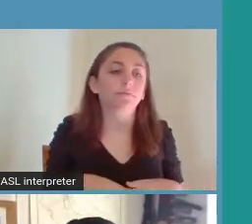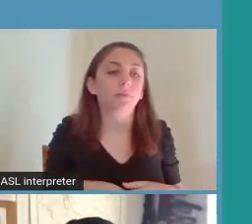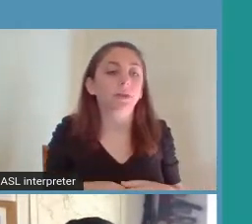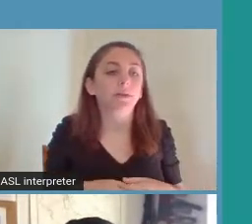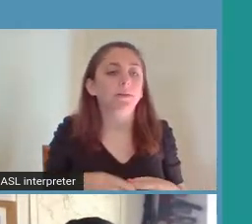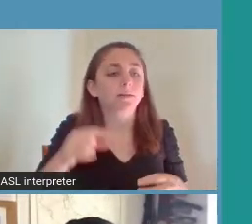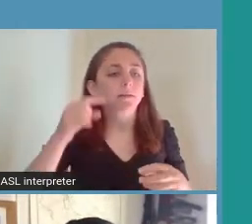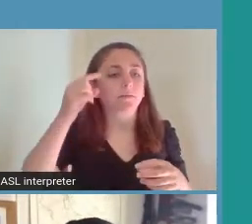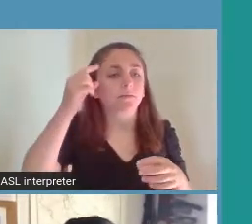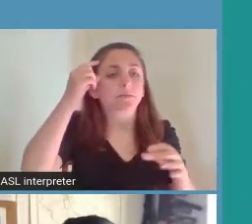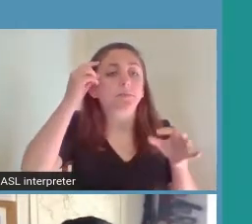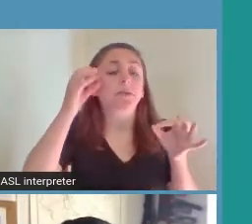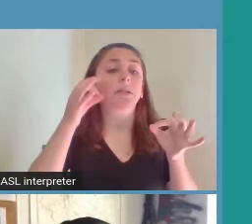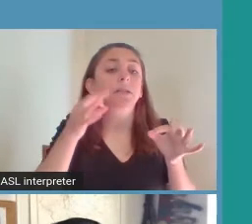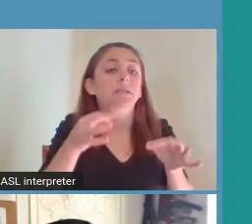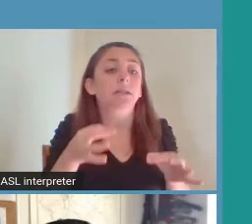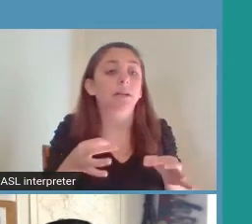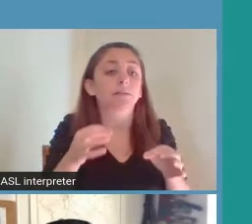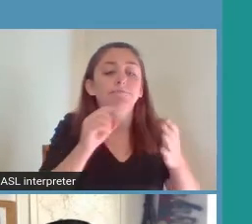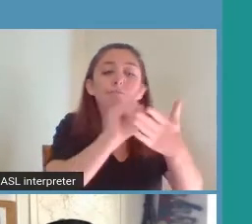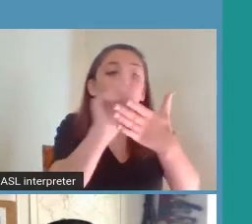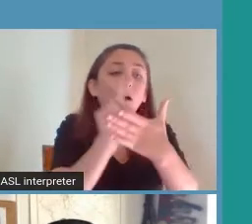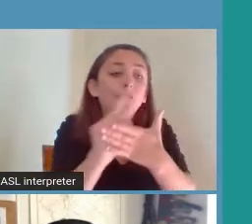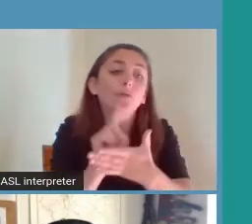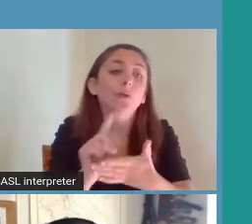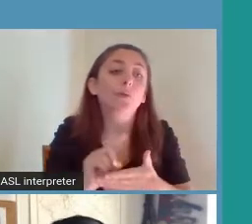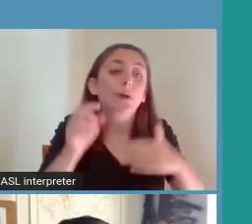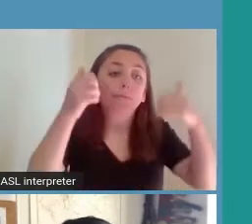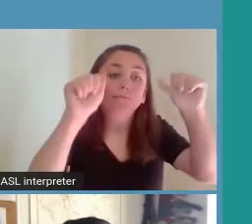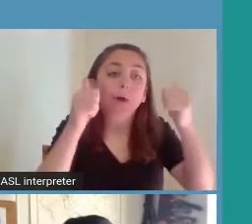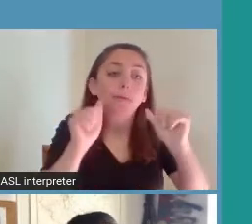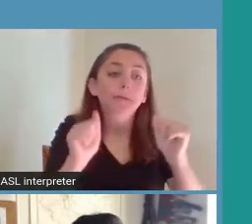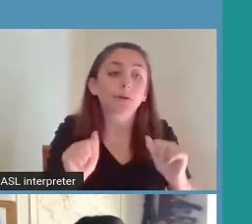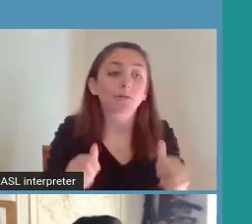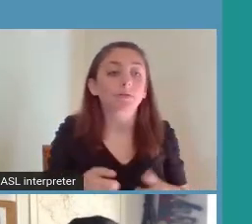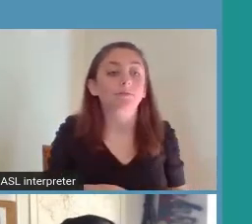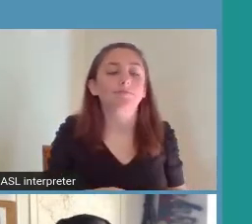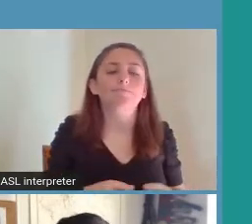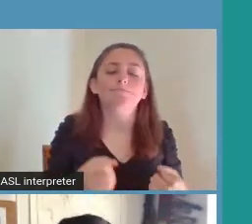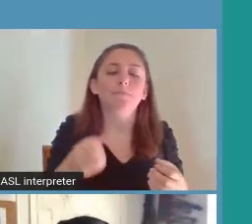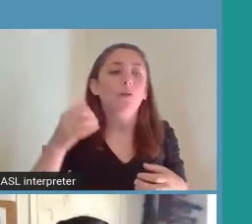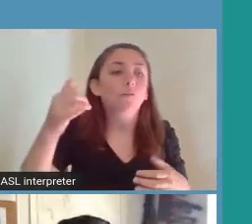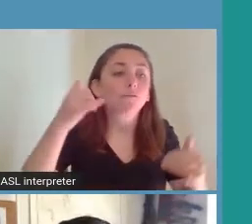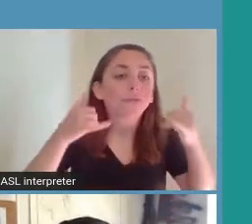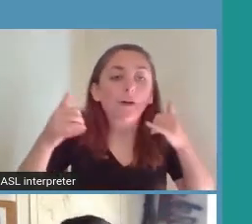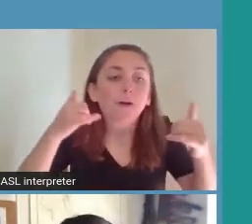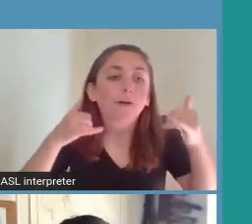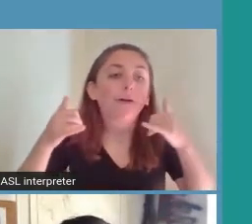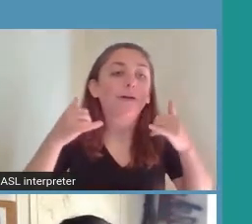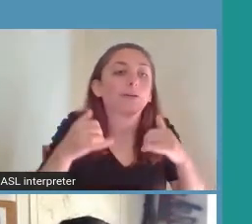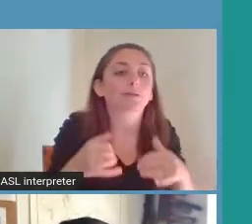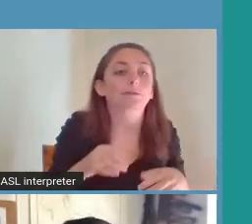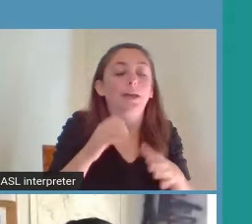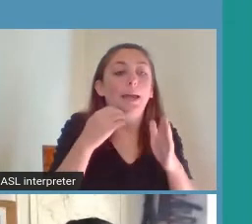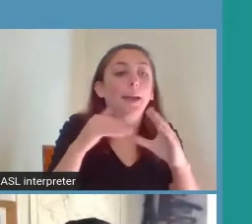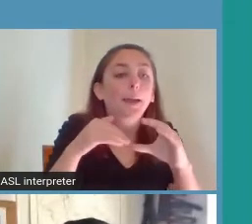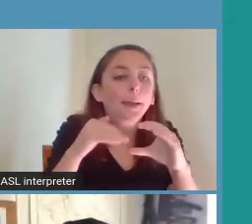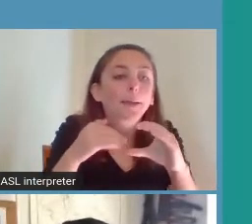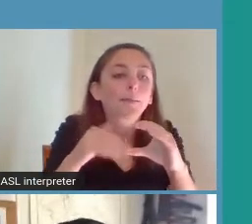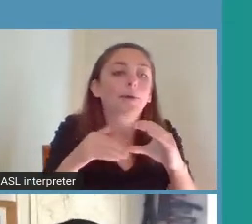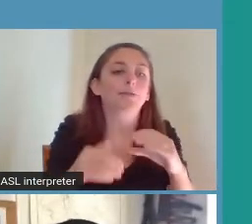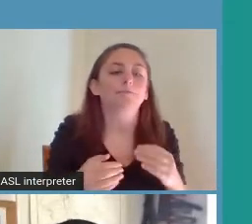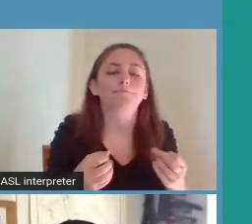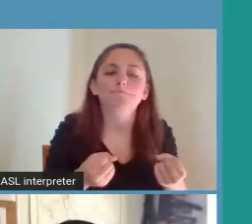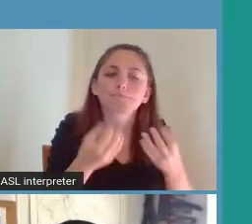go with a weekly series. And so there's a lot of phone calls, a lot of emails, a lot of scrambling to make things happen on a consistent